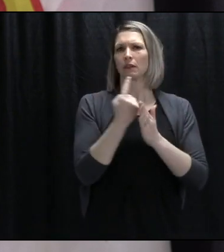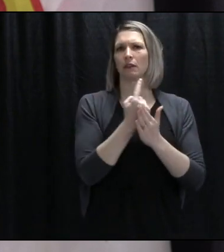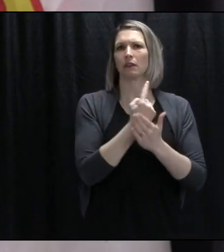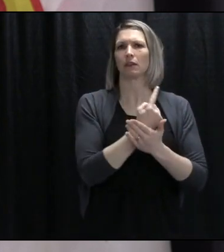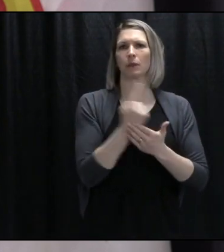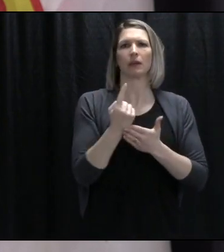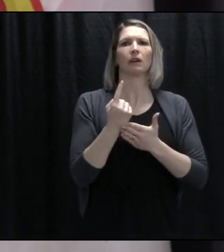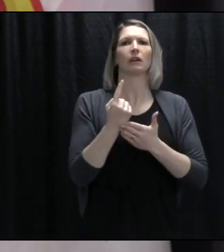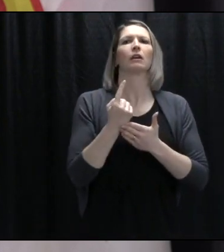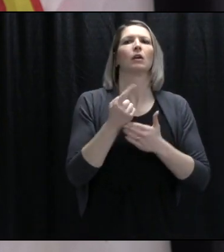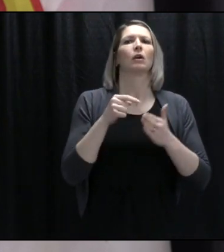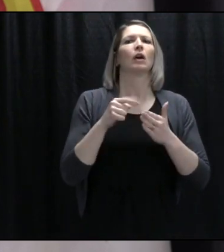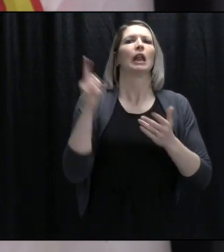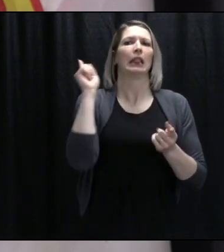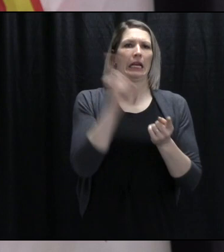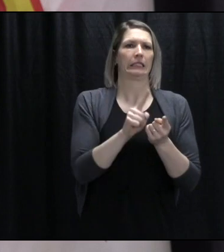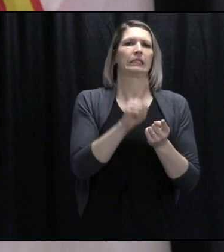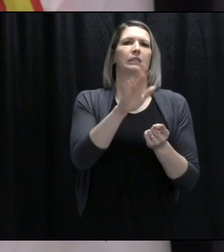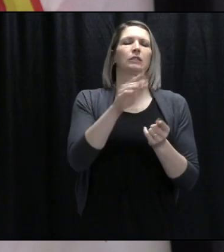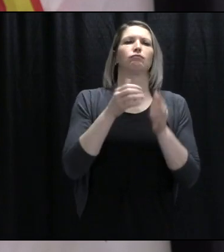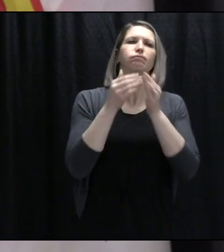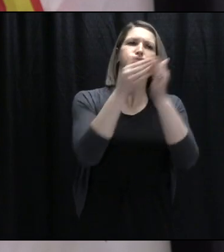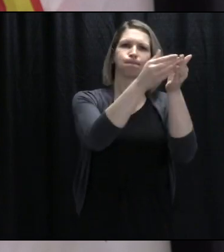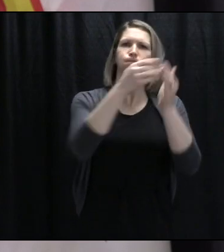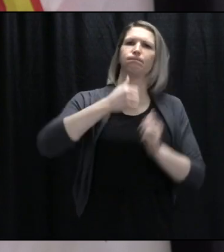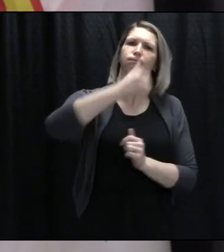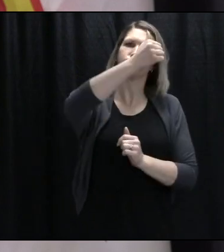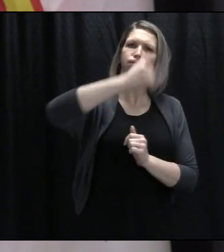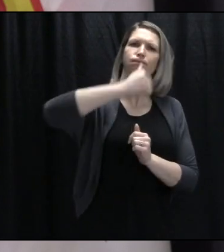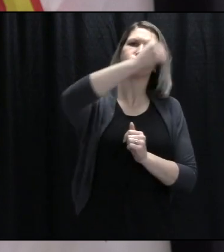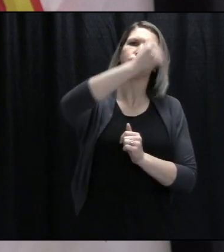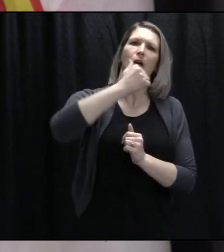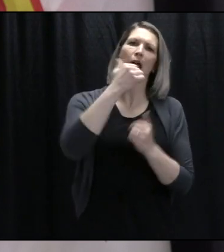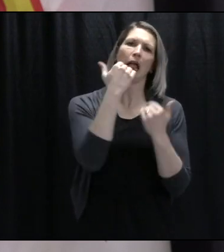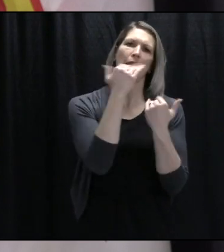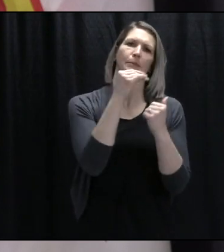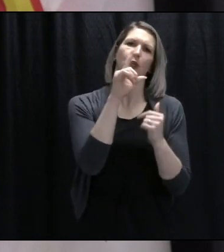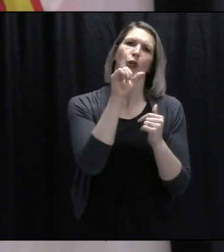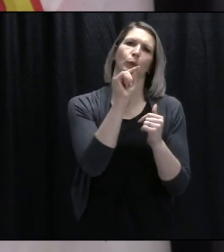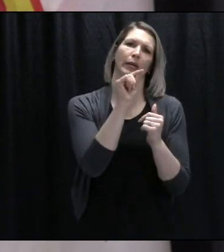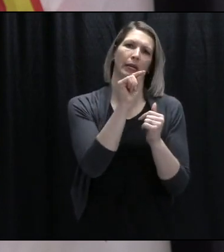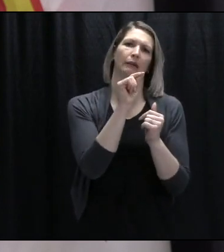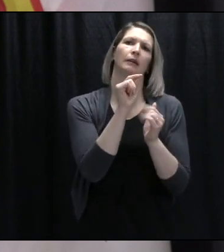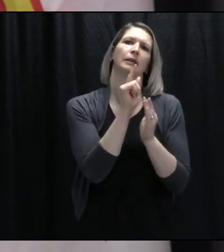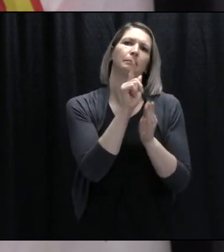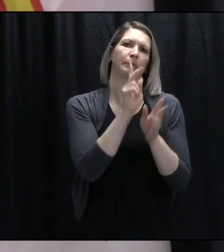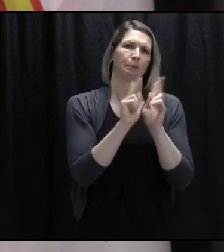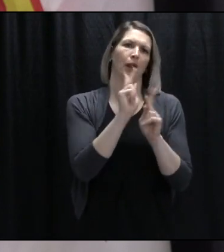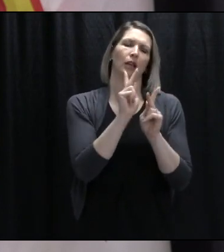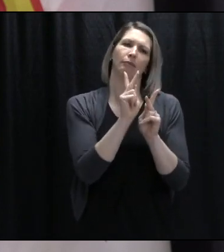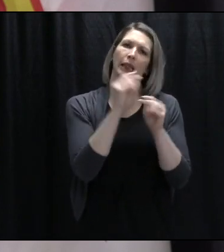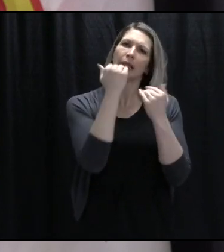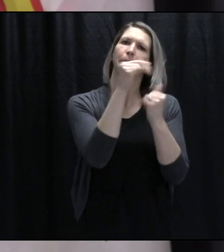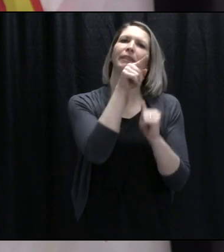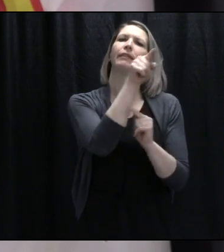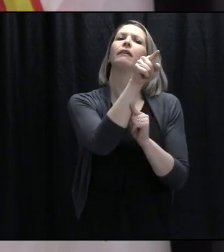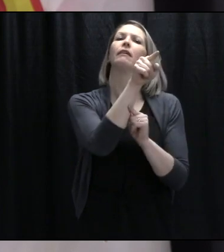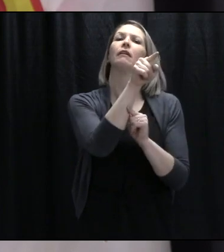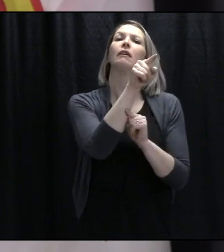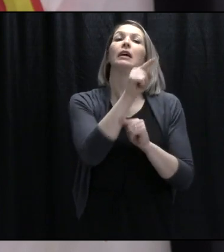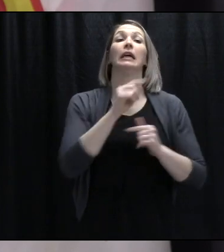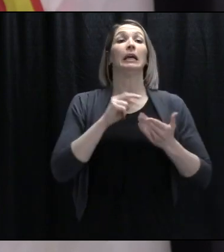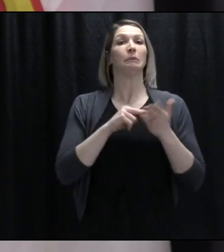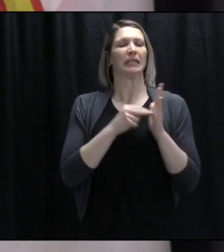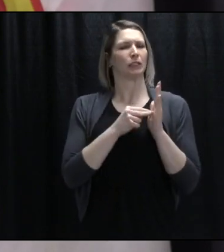made the crossing each way, and we anticipate, based on the reservation system, that will even decrease. There will be even less traffic in the